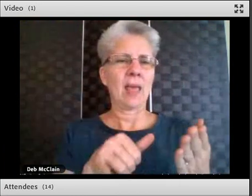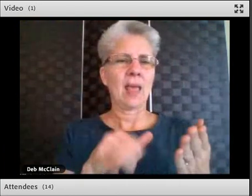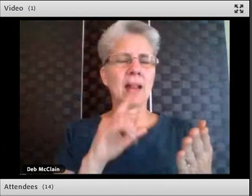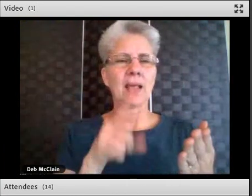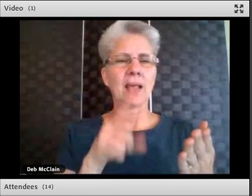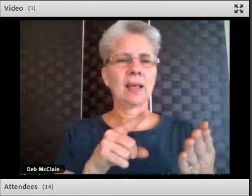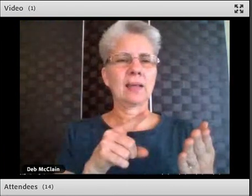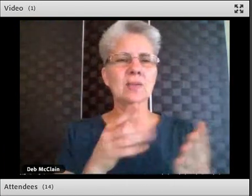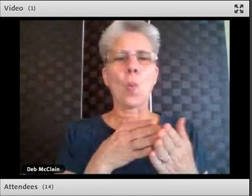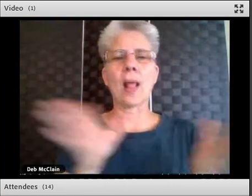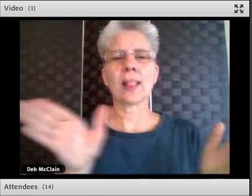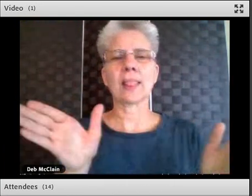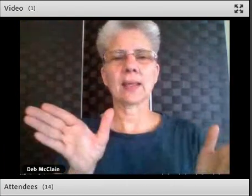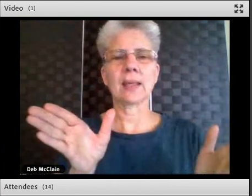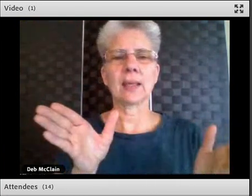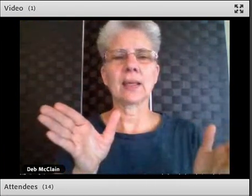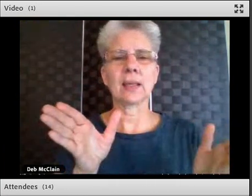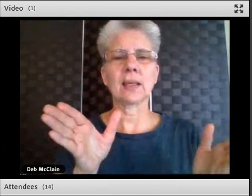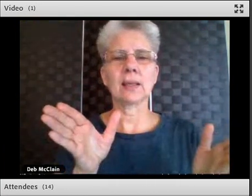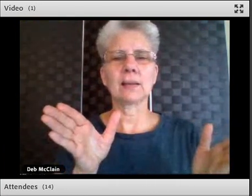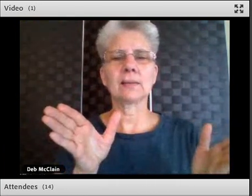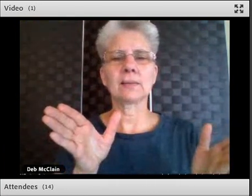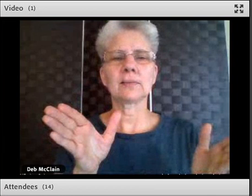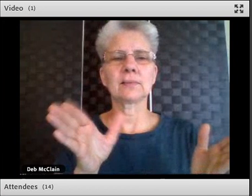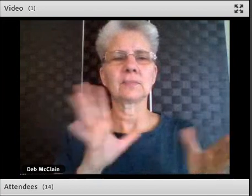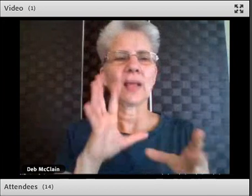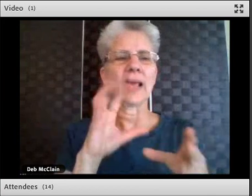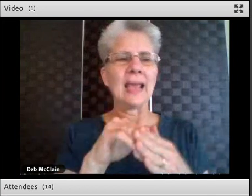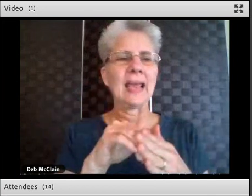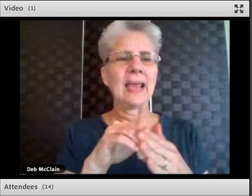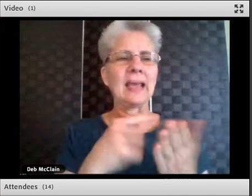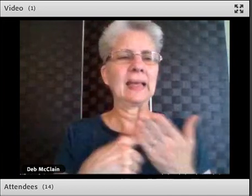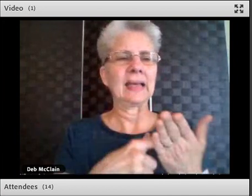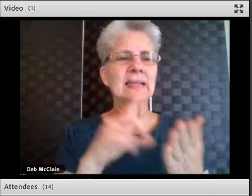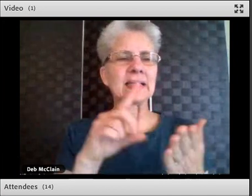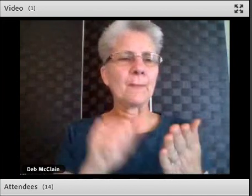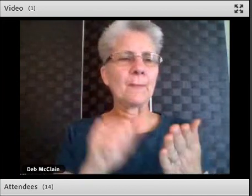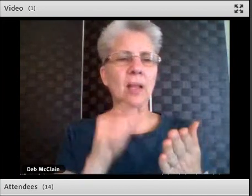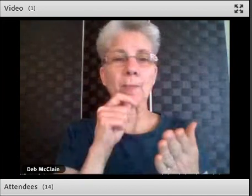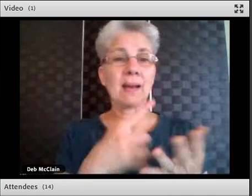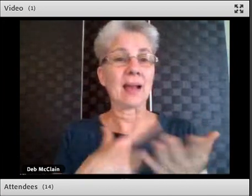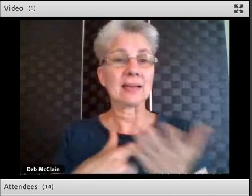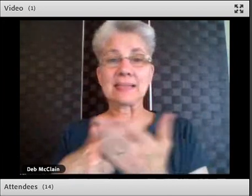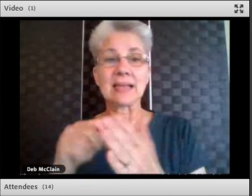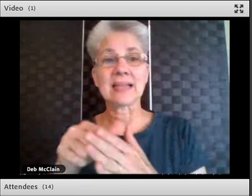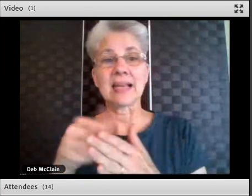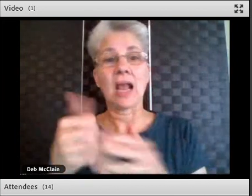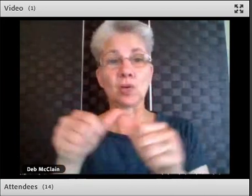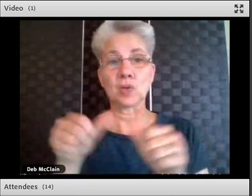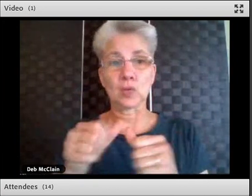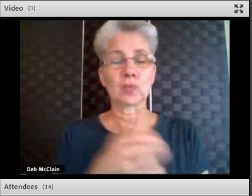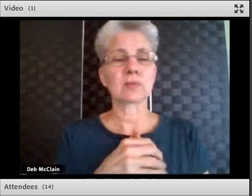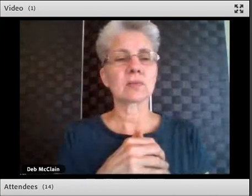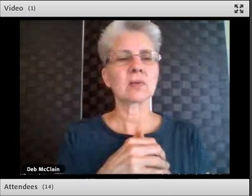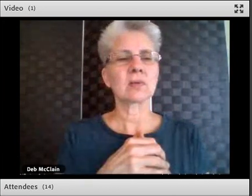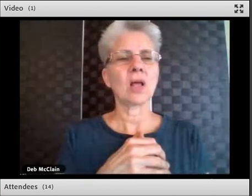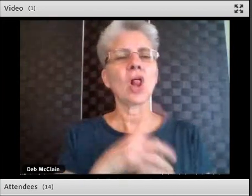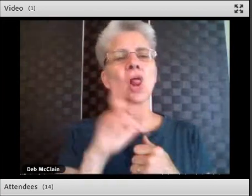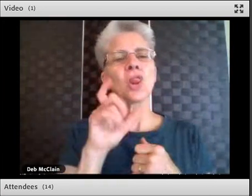is widely discussed in disability circles, not so widely discussed in other circles. But